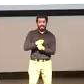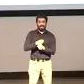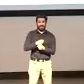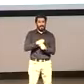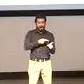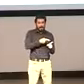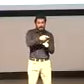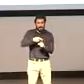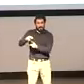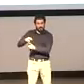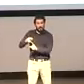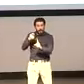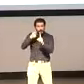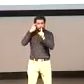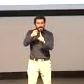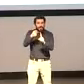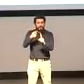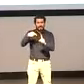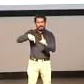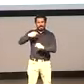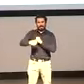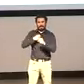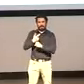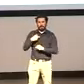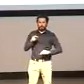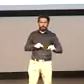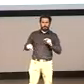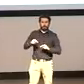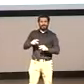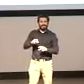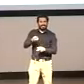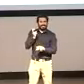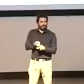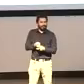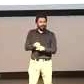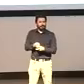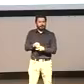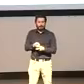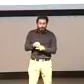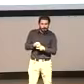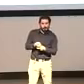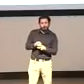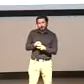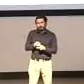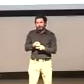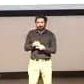our mission balance, we had to make very difficult, wide-ranging,